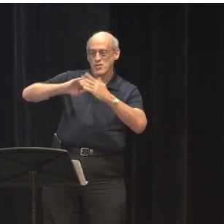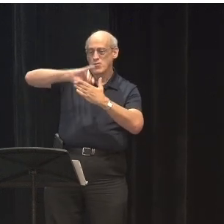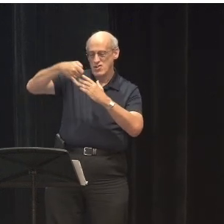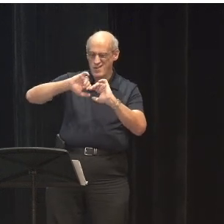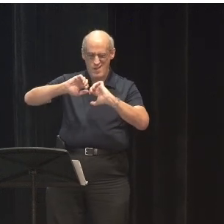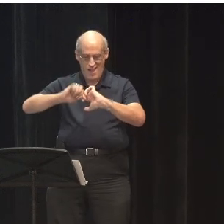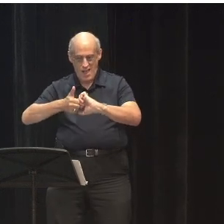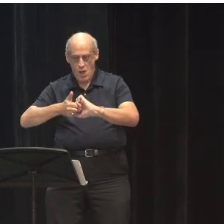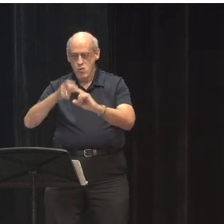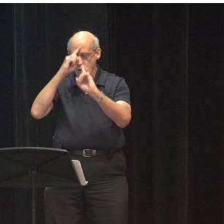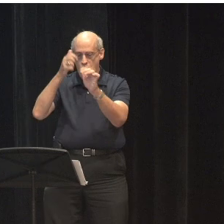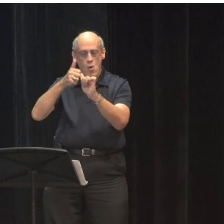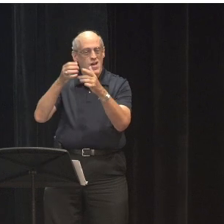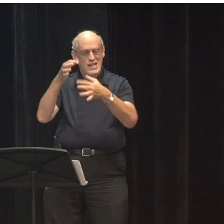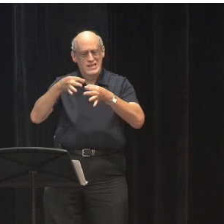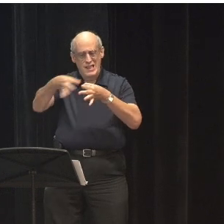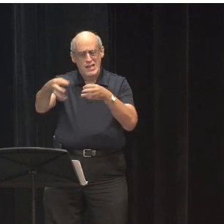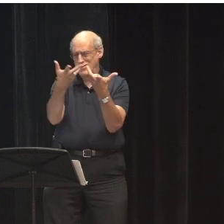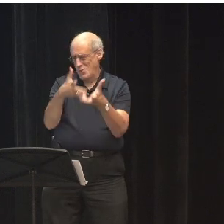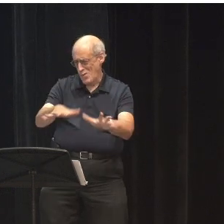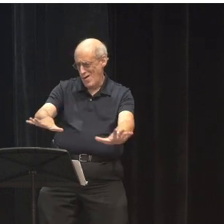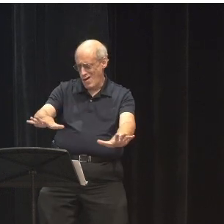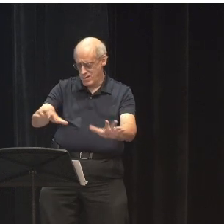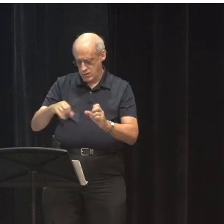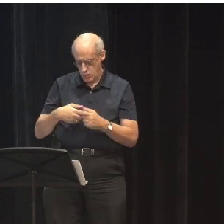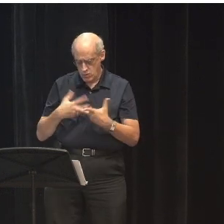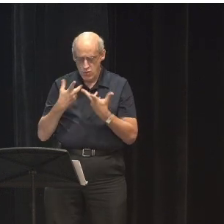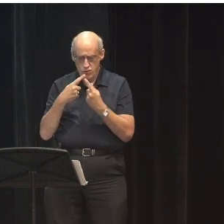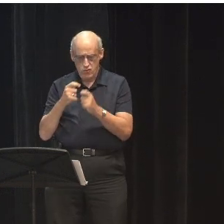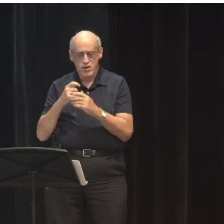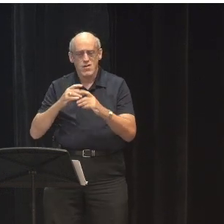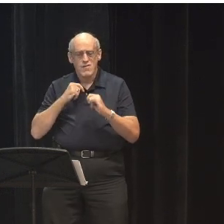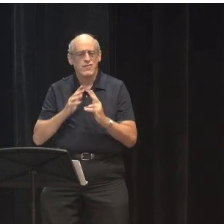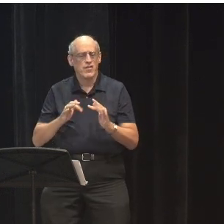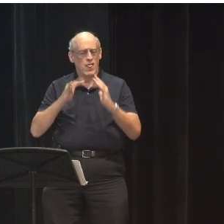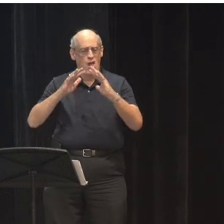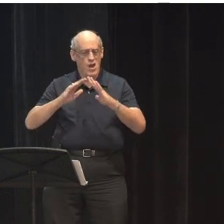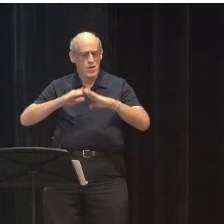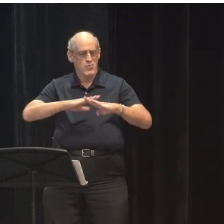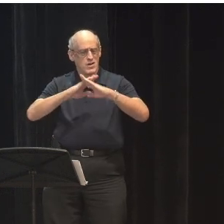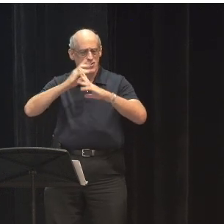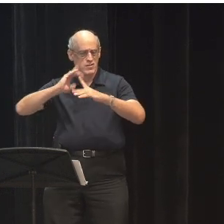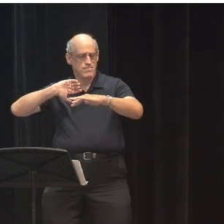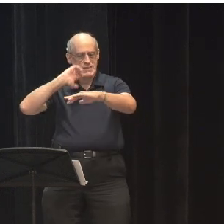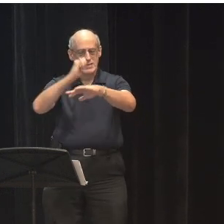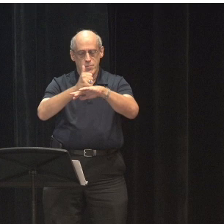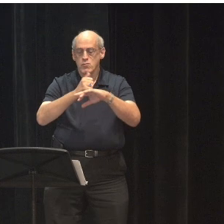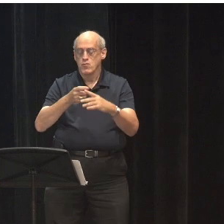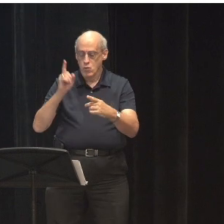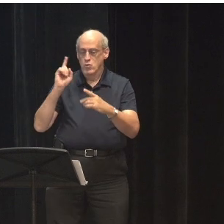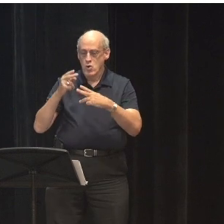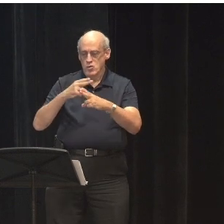do that? You try to avoid delay. You also want to avoid delay in implementing the flood protection should a storm be imminent, to